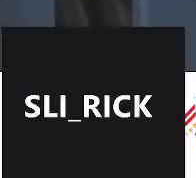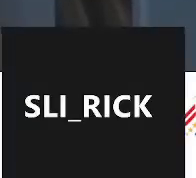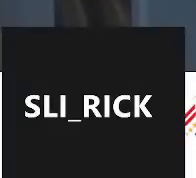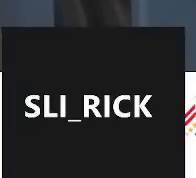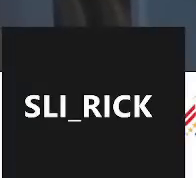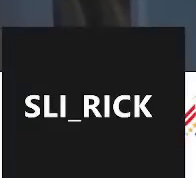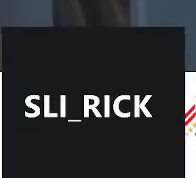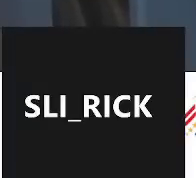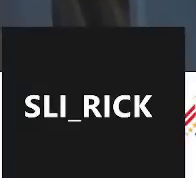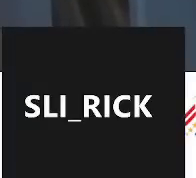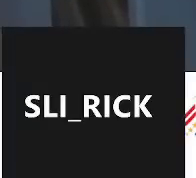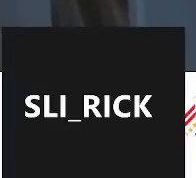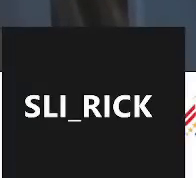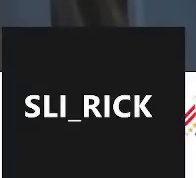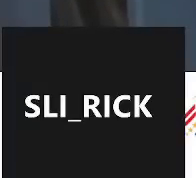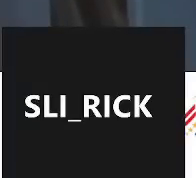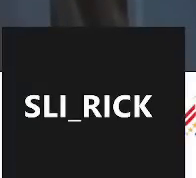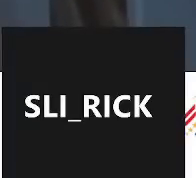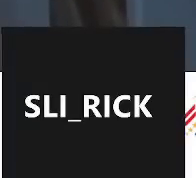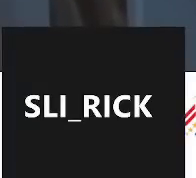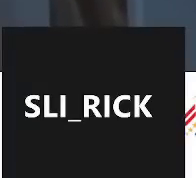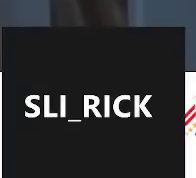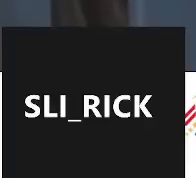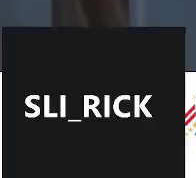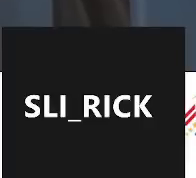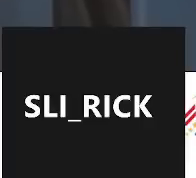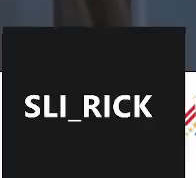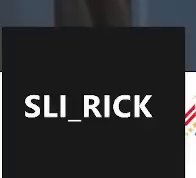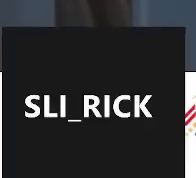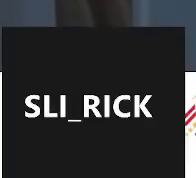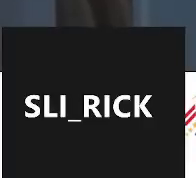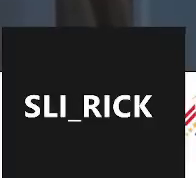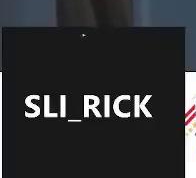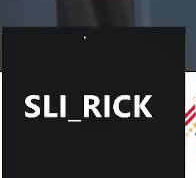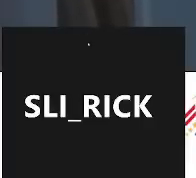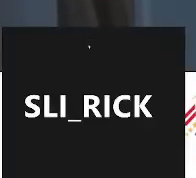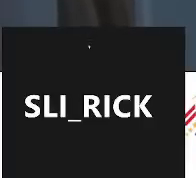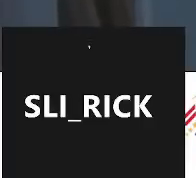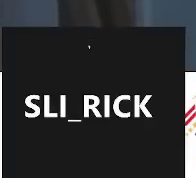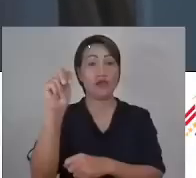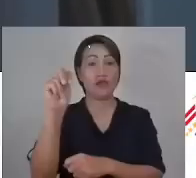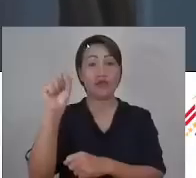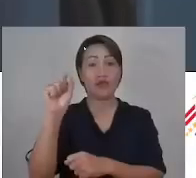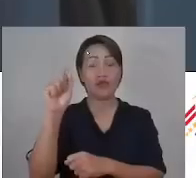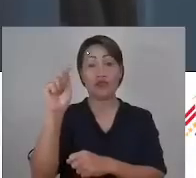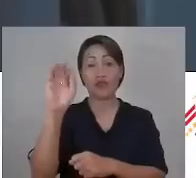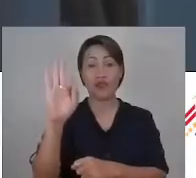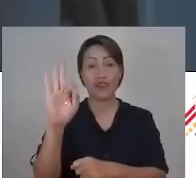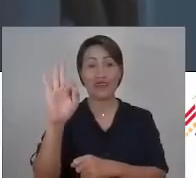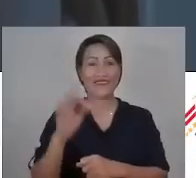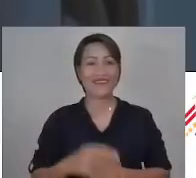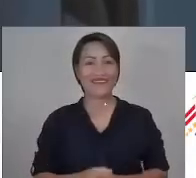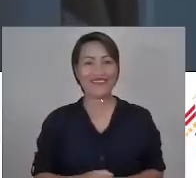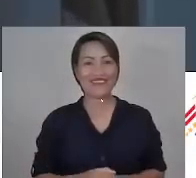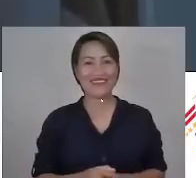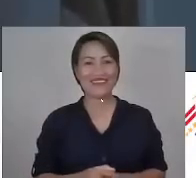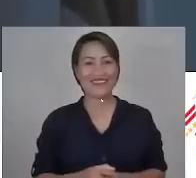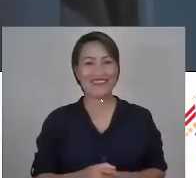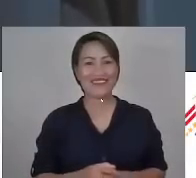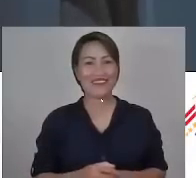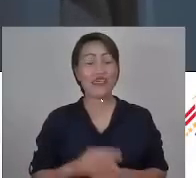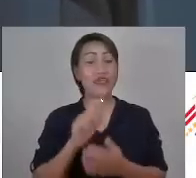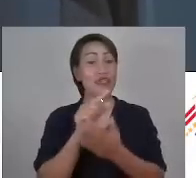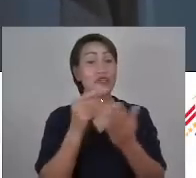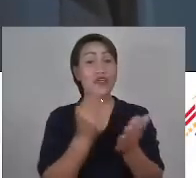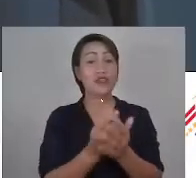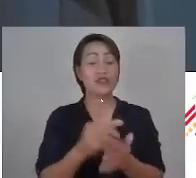Our keynote speaker for this year's National Science and Technology Fair is a graduate of BS